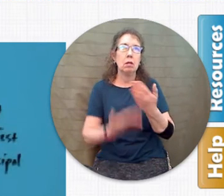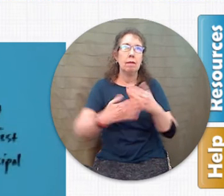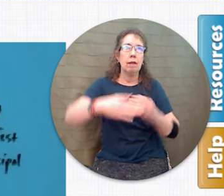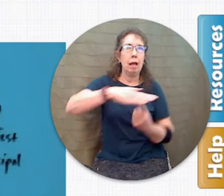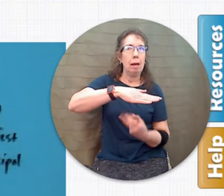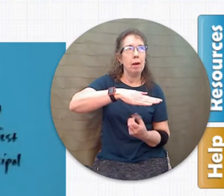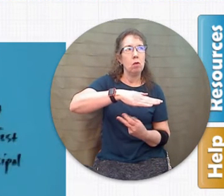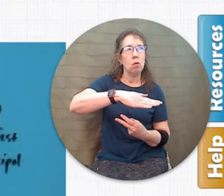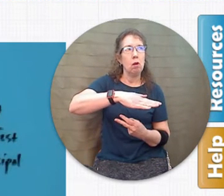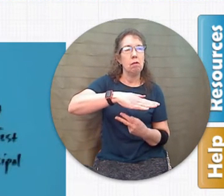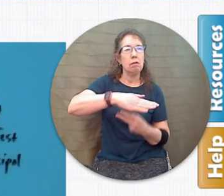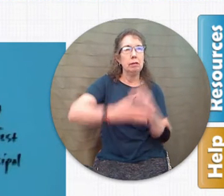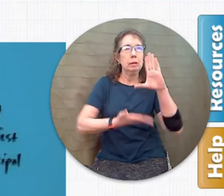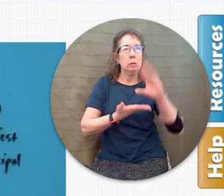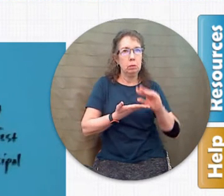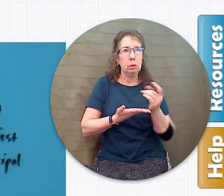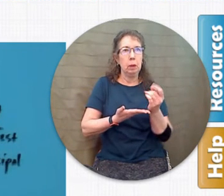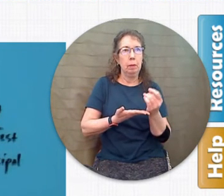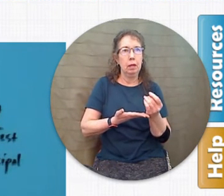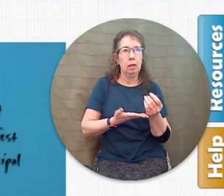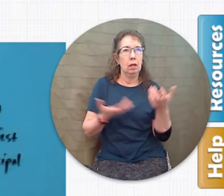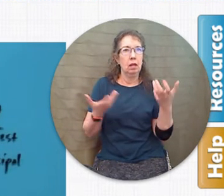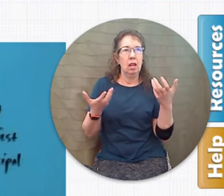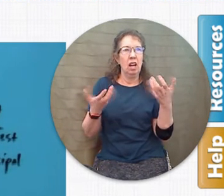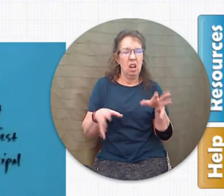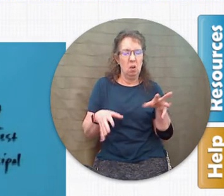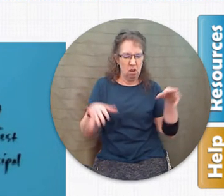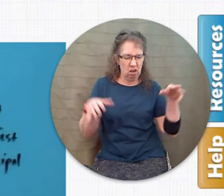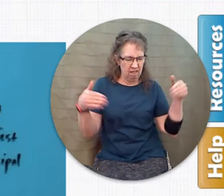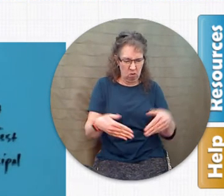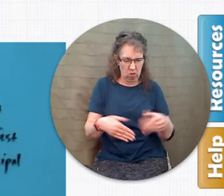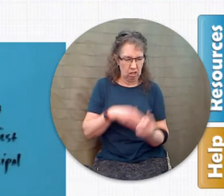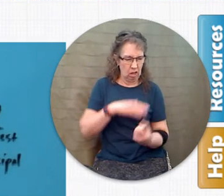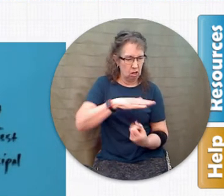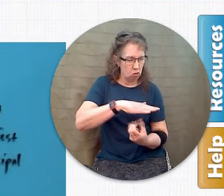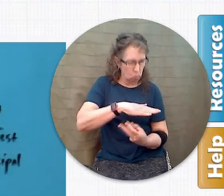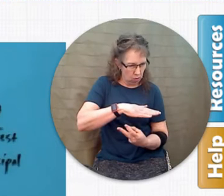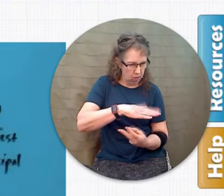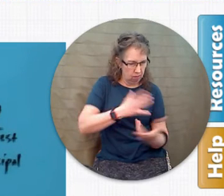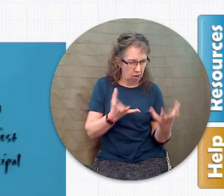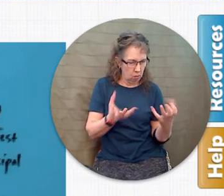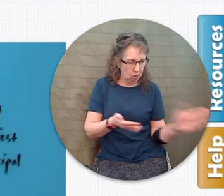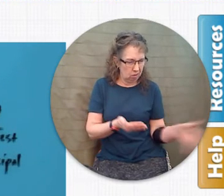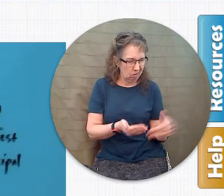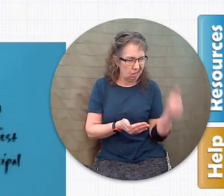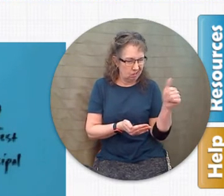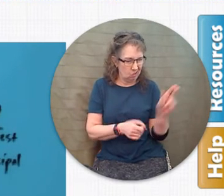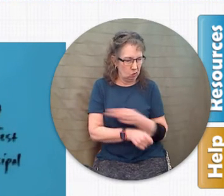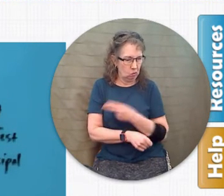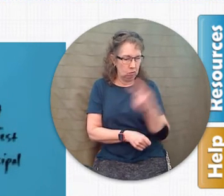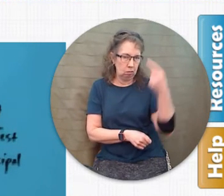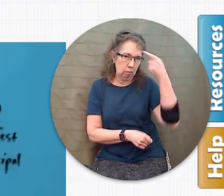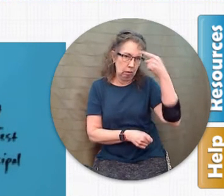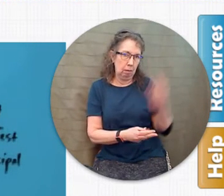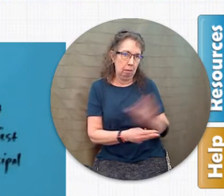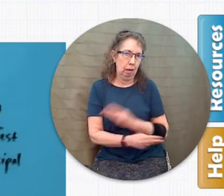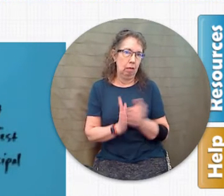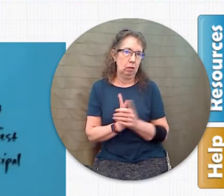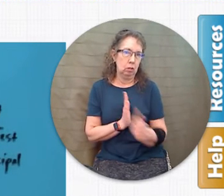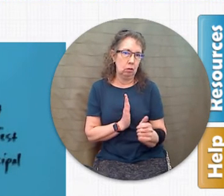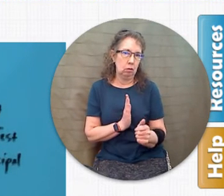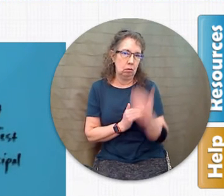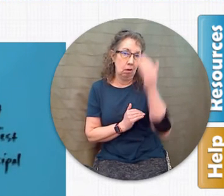that a little bit because I don't want to deal with a 12 when I'm trying to use my mental math skills. I want to simplify it. And I know 6 is divisible by 6